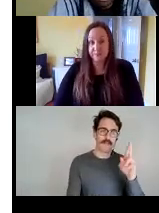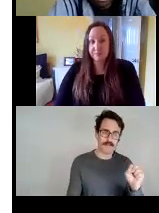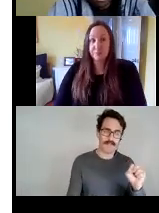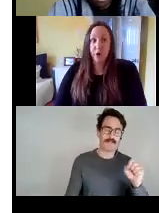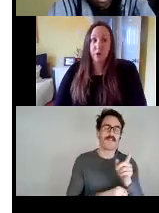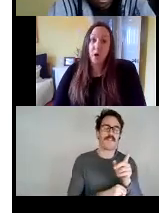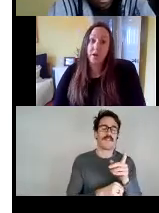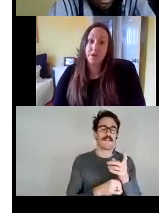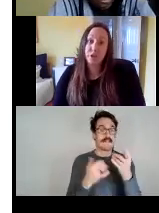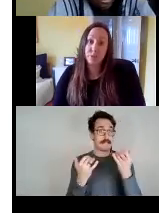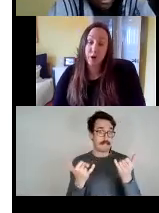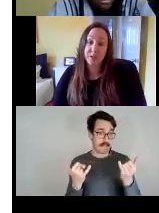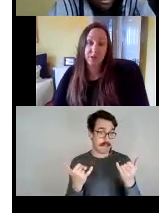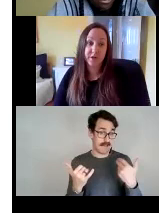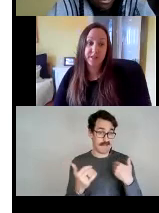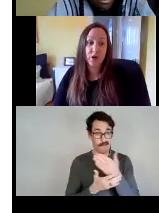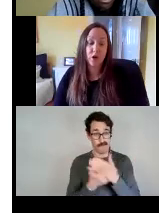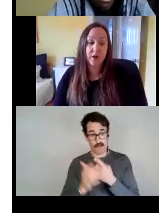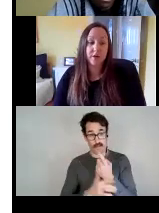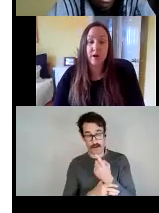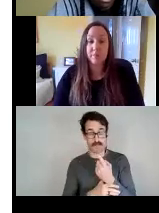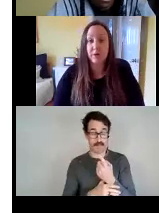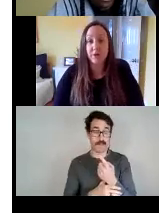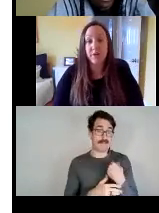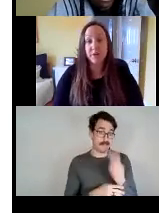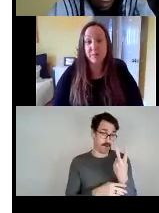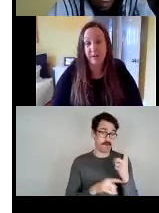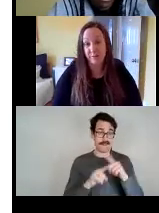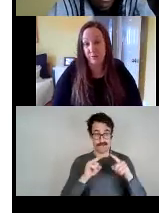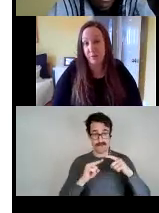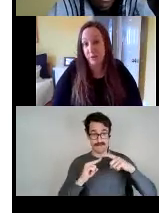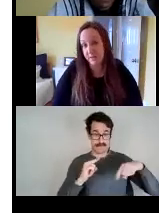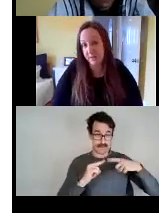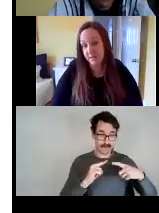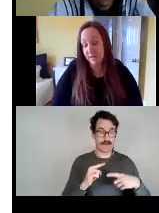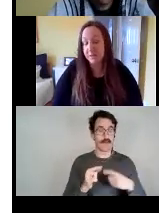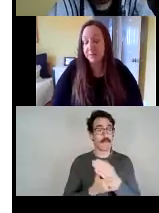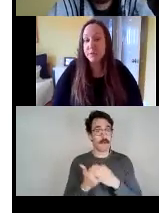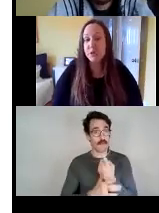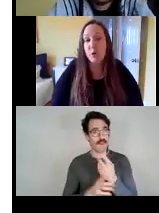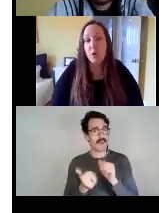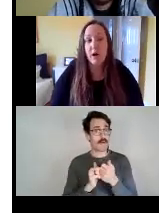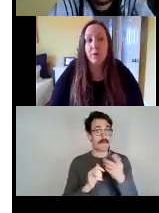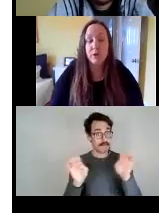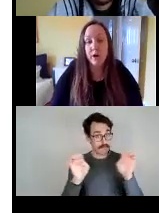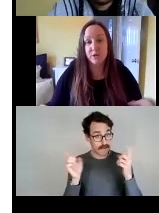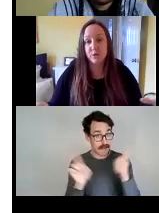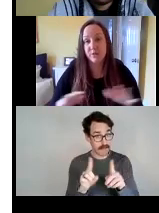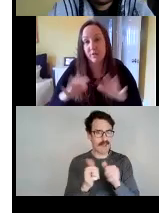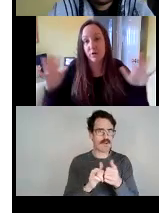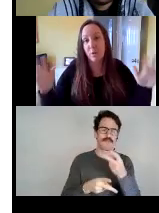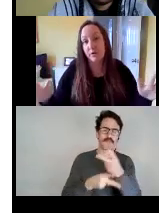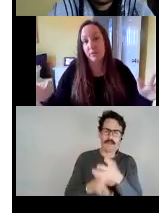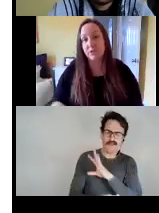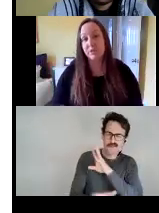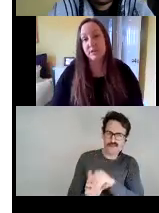today, part 1 of a 2-part series on how caregivers can plan for emergencies. So we try to sort of